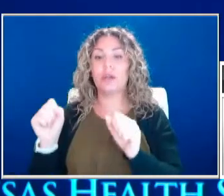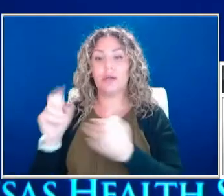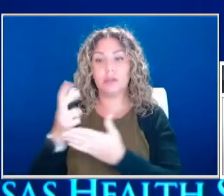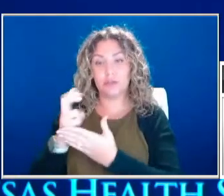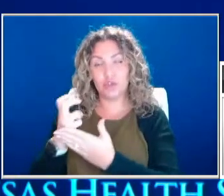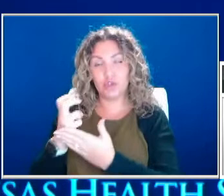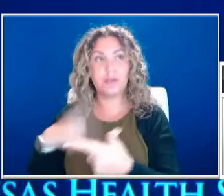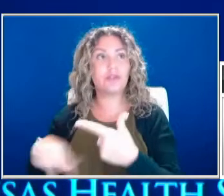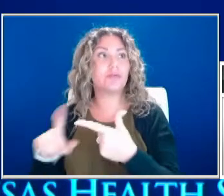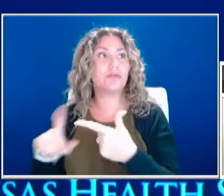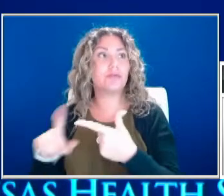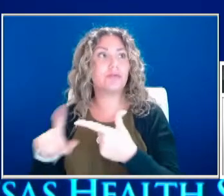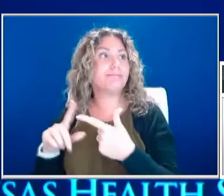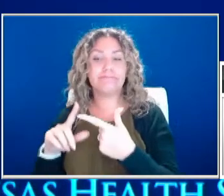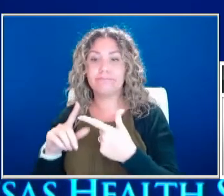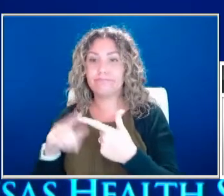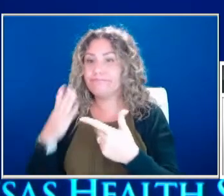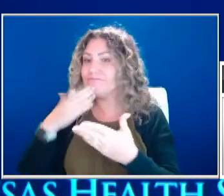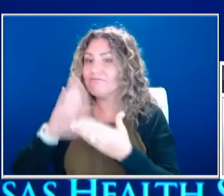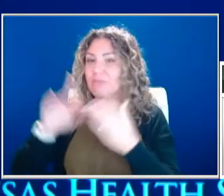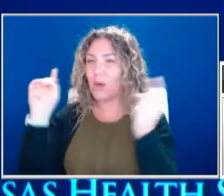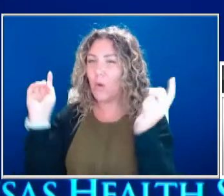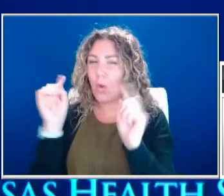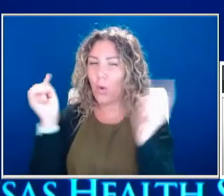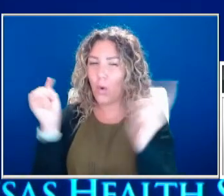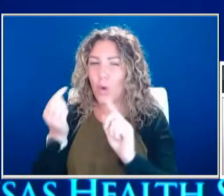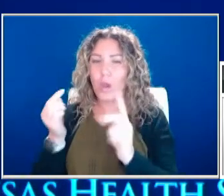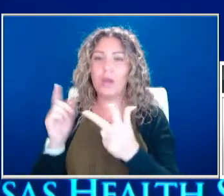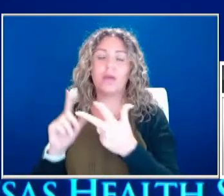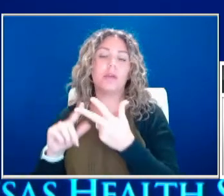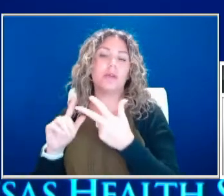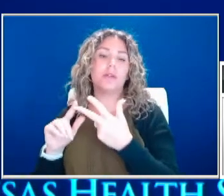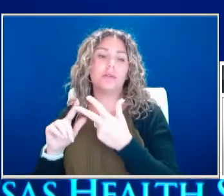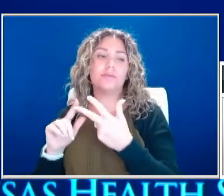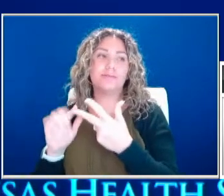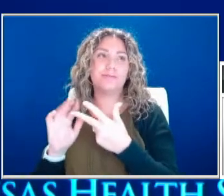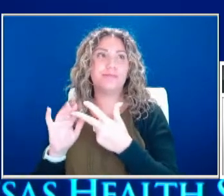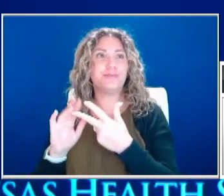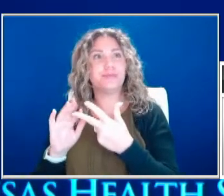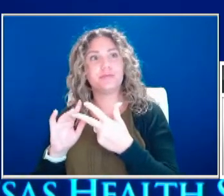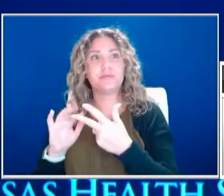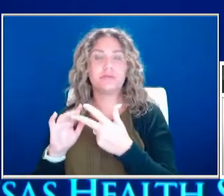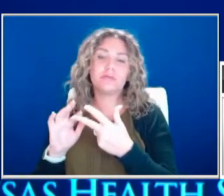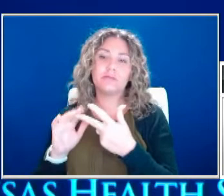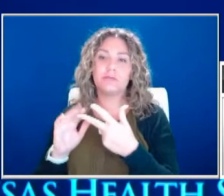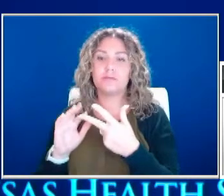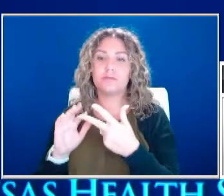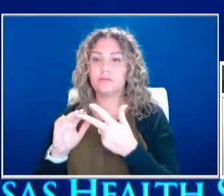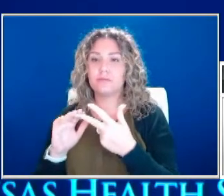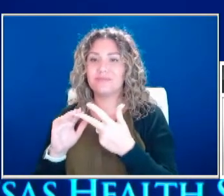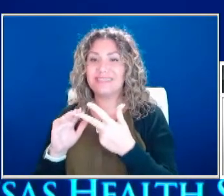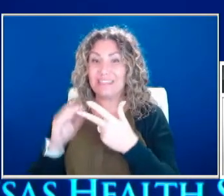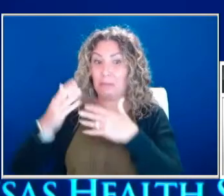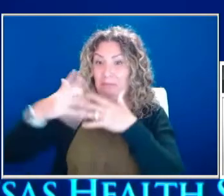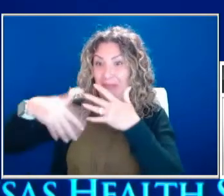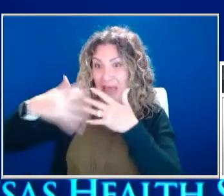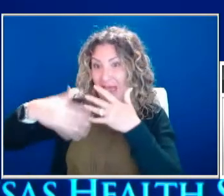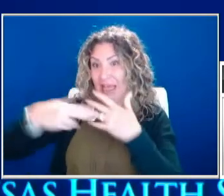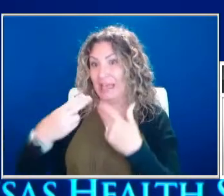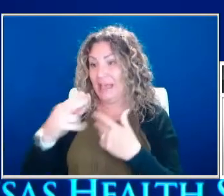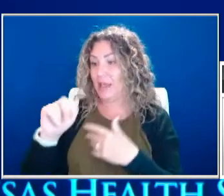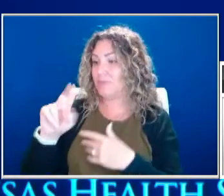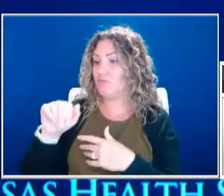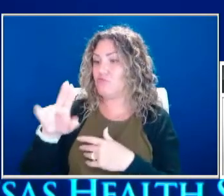a really bad headache. They can present with a hemorrhage, like AJ had, a